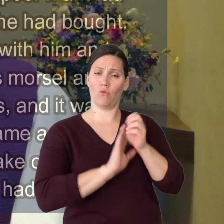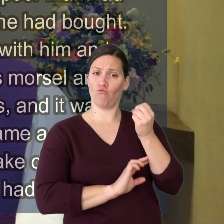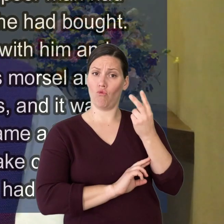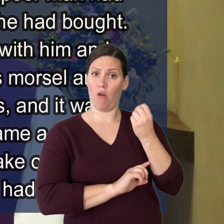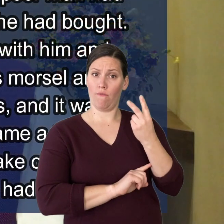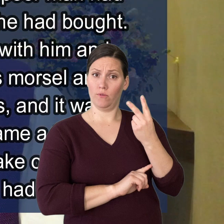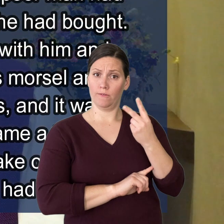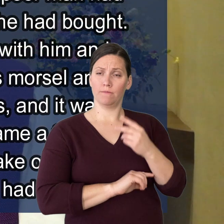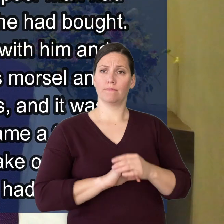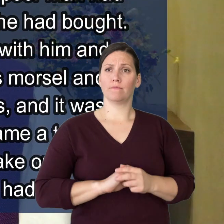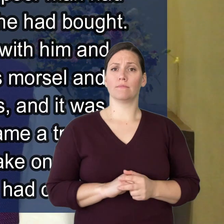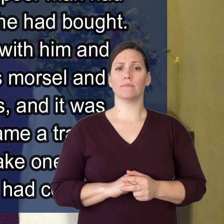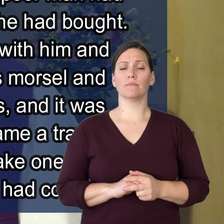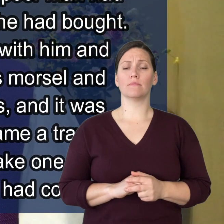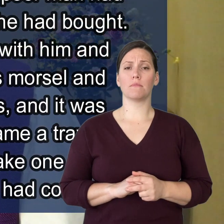12.